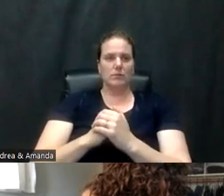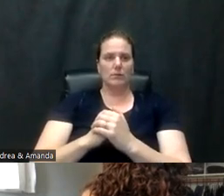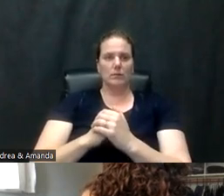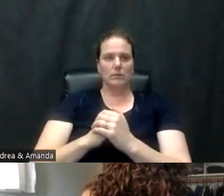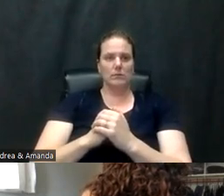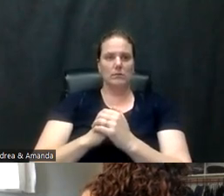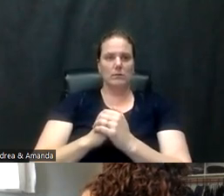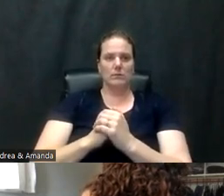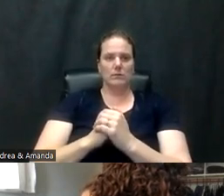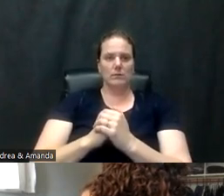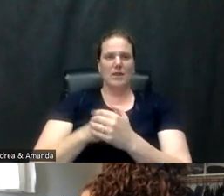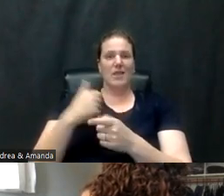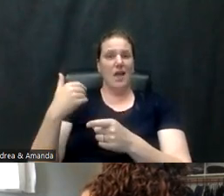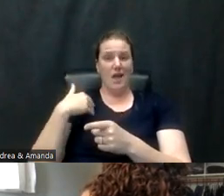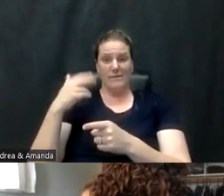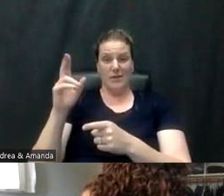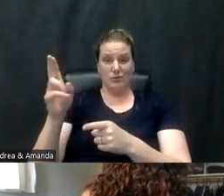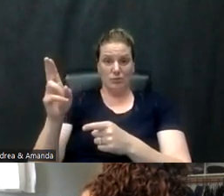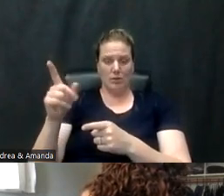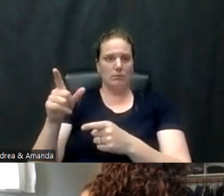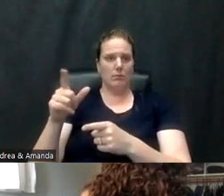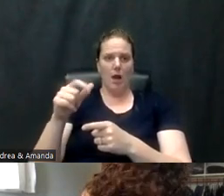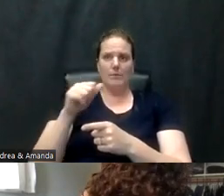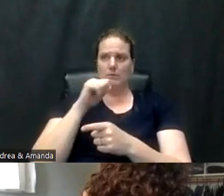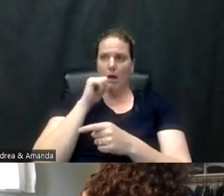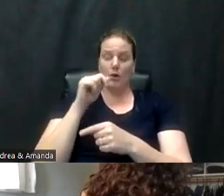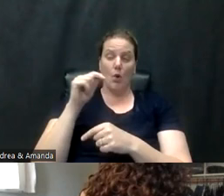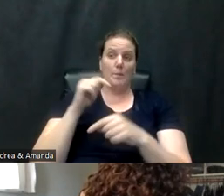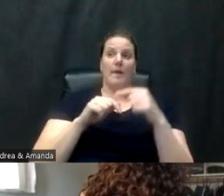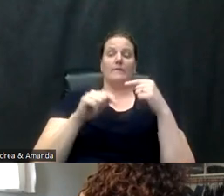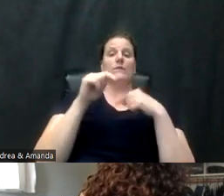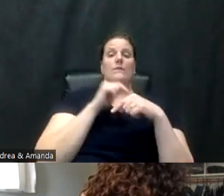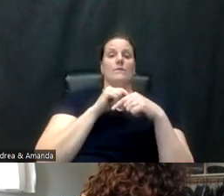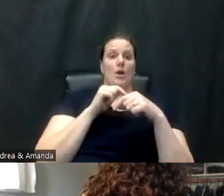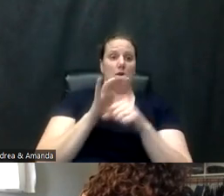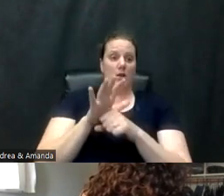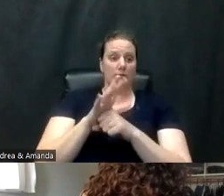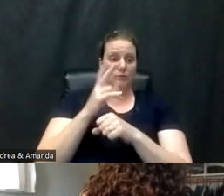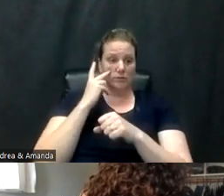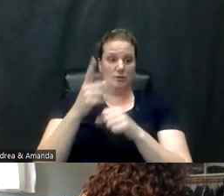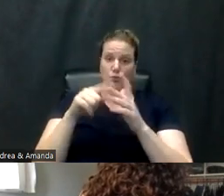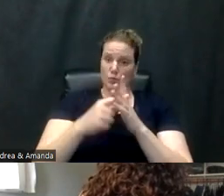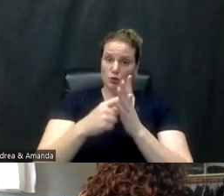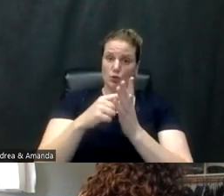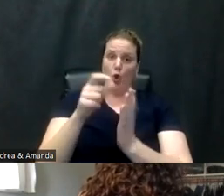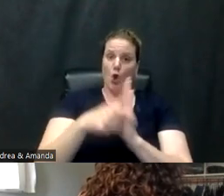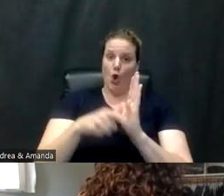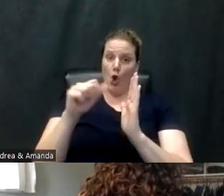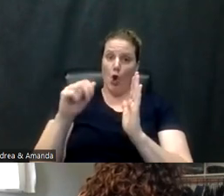and they have a history. So I haven't gone back far enough to see the original article